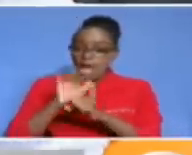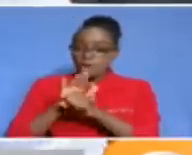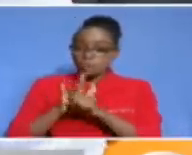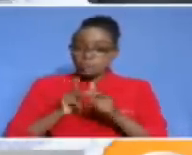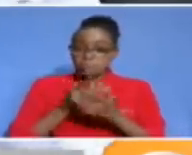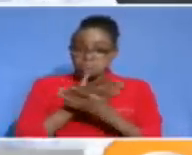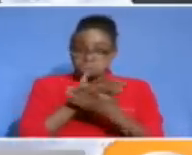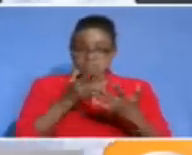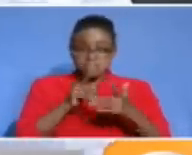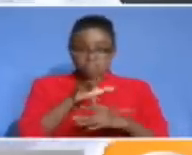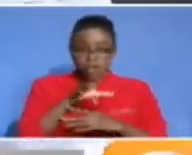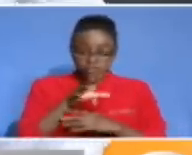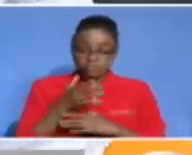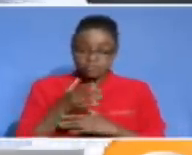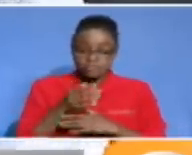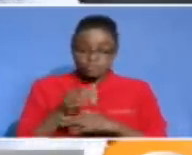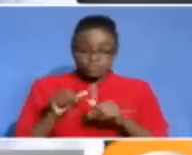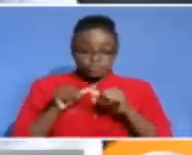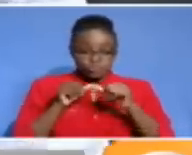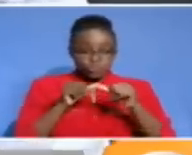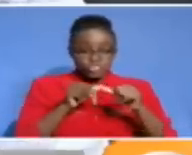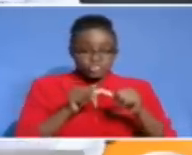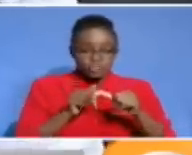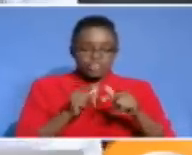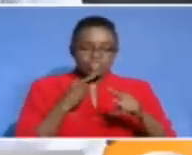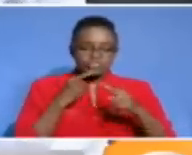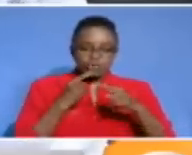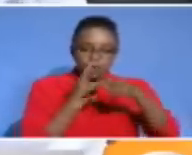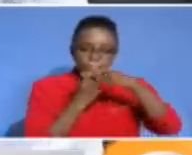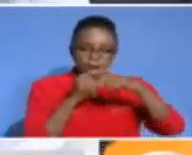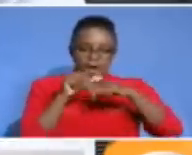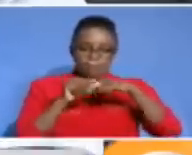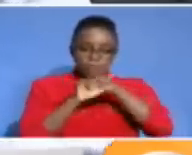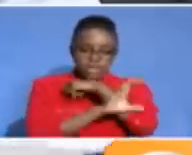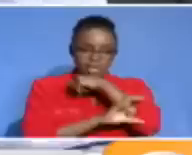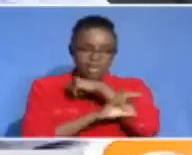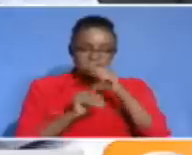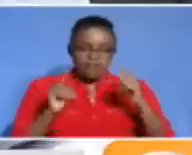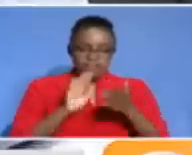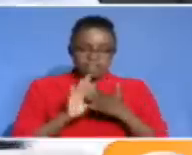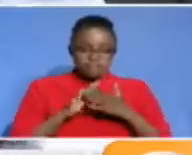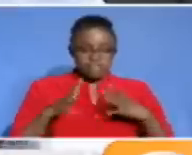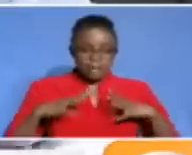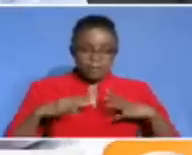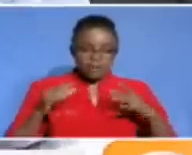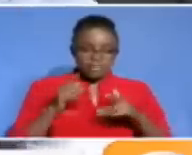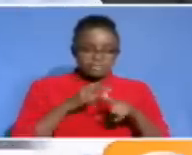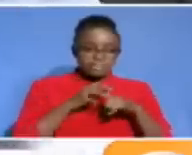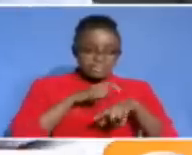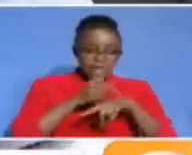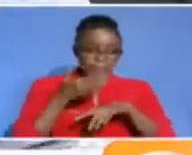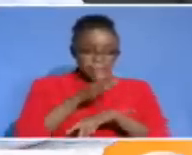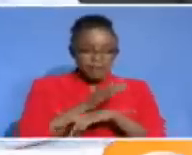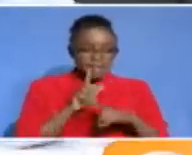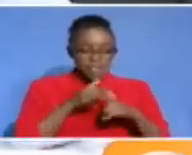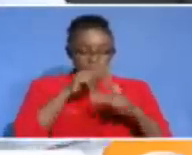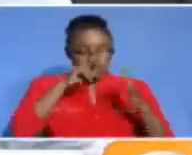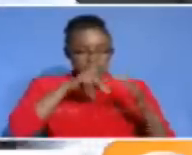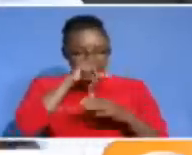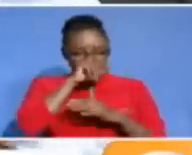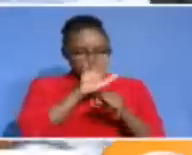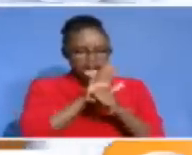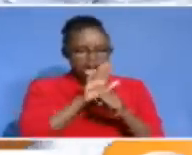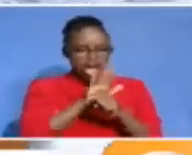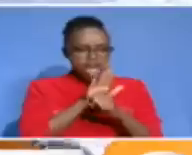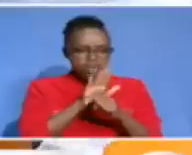there to pick up from here and talk positive about this country. Let's take a quick break, come back. Well, when we come back, we'll read your tweets, plenty of